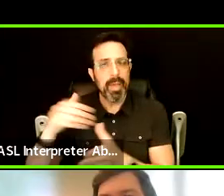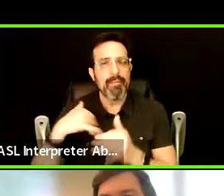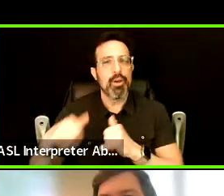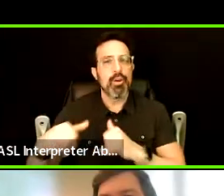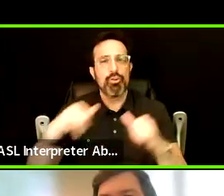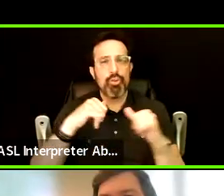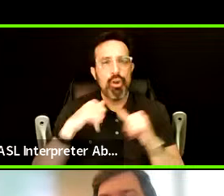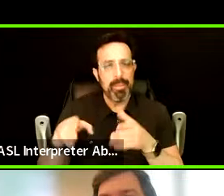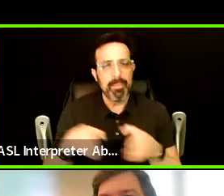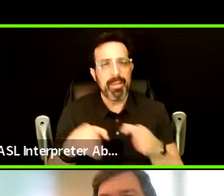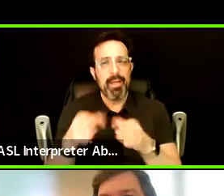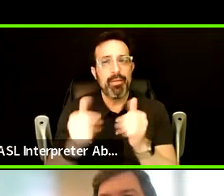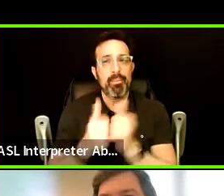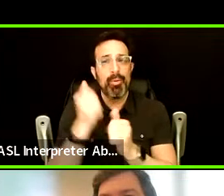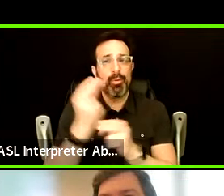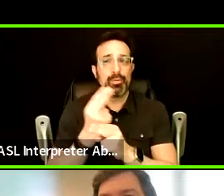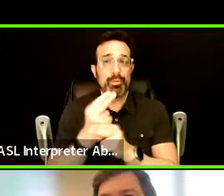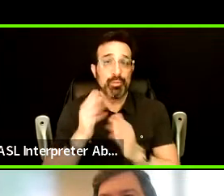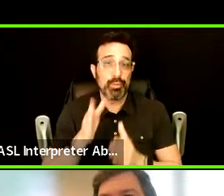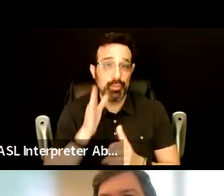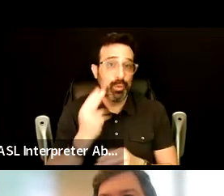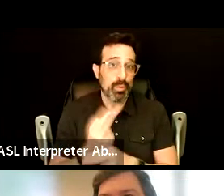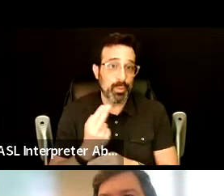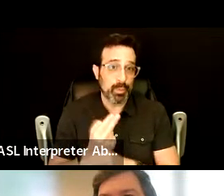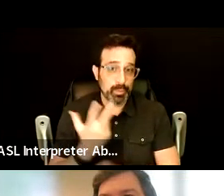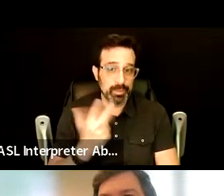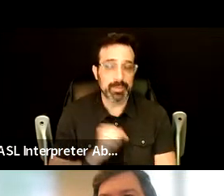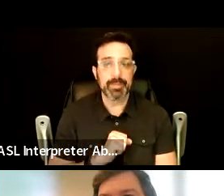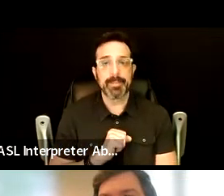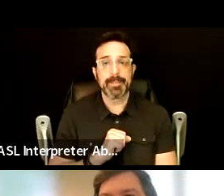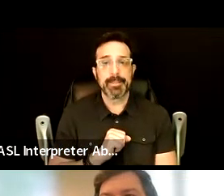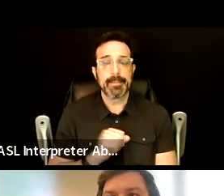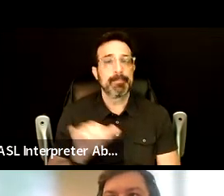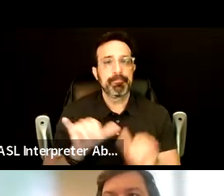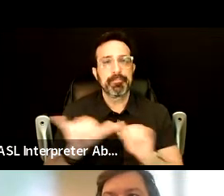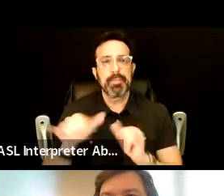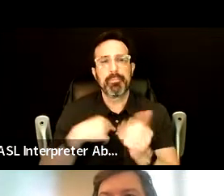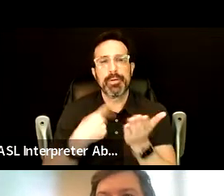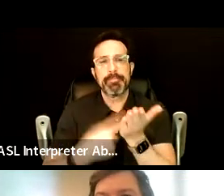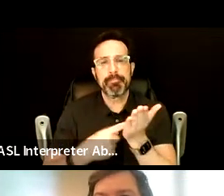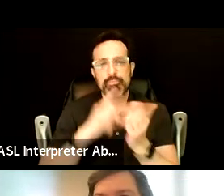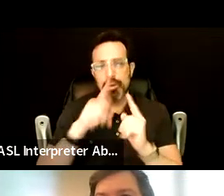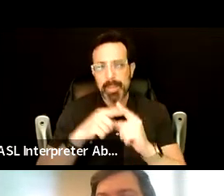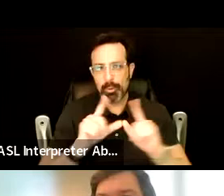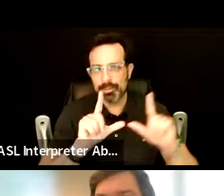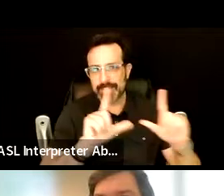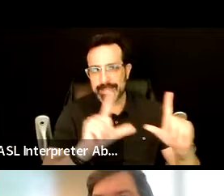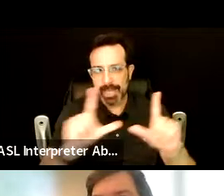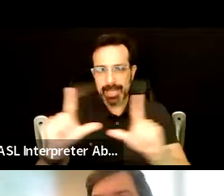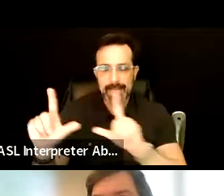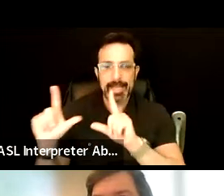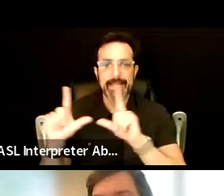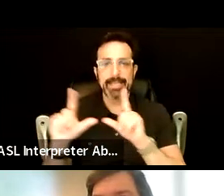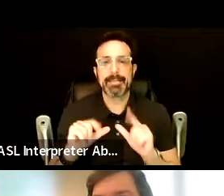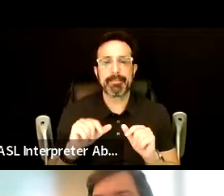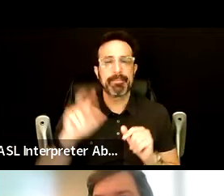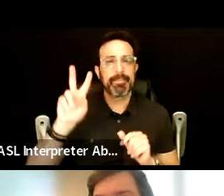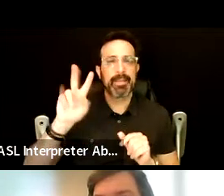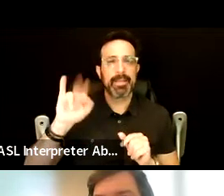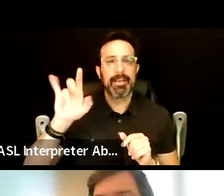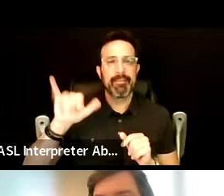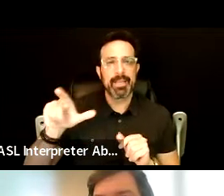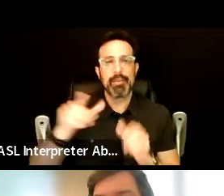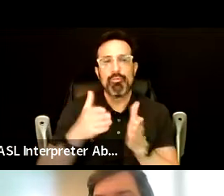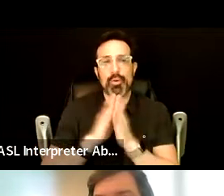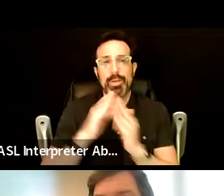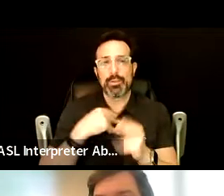that the majority of users are using. Similarly, we talked about signage, and Vicky had the request that we